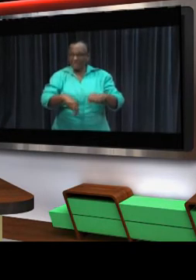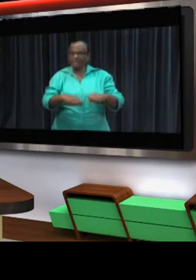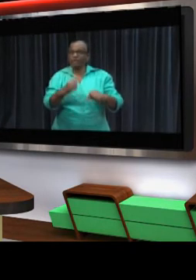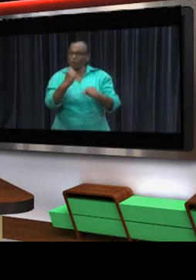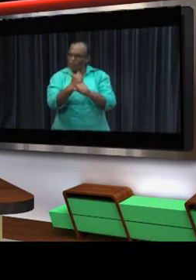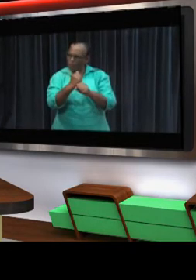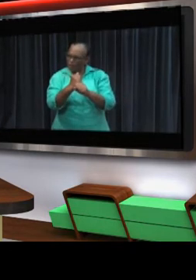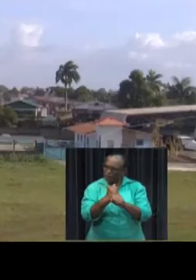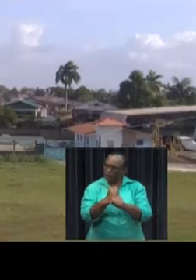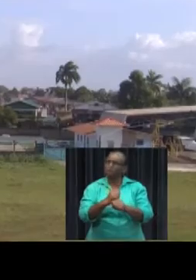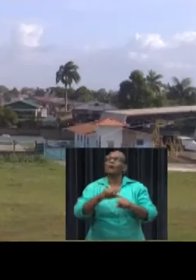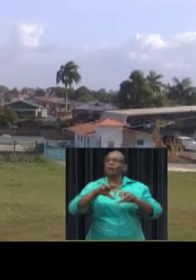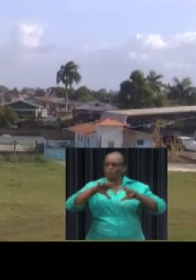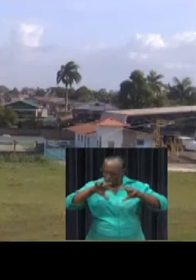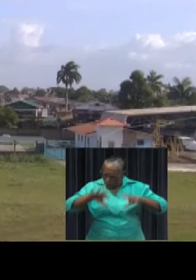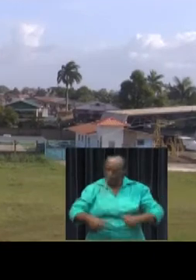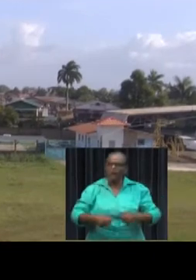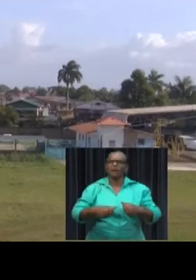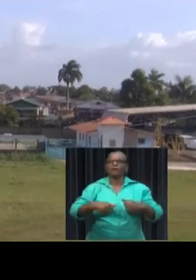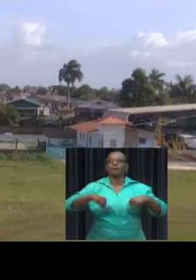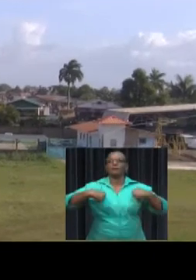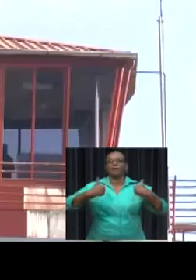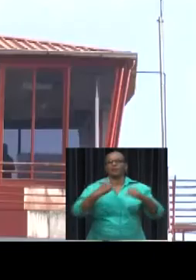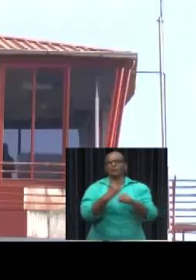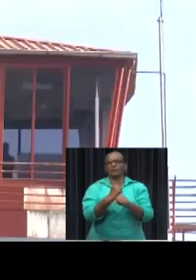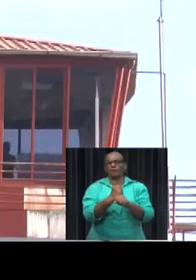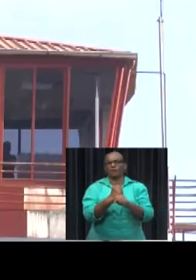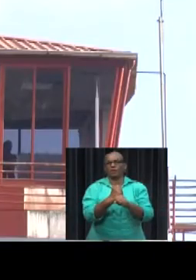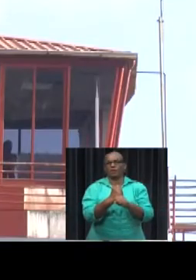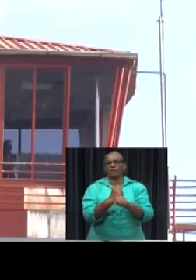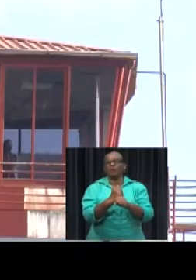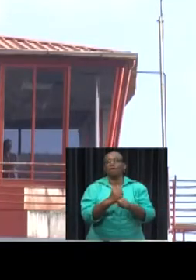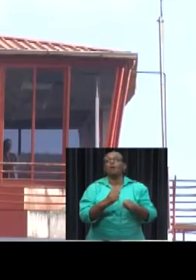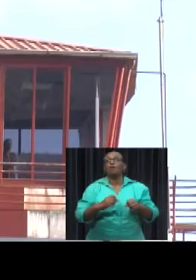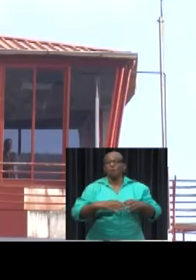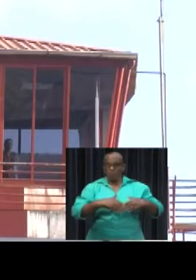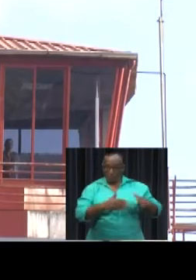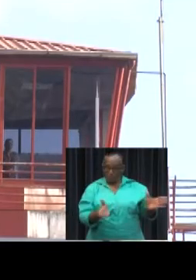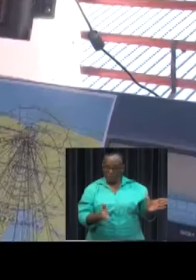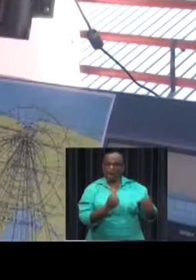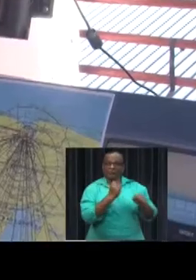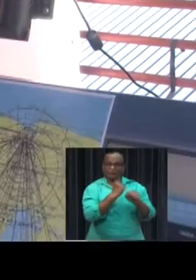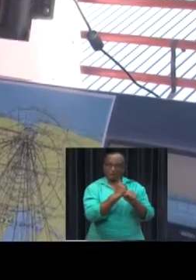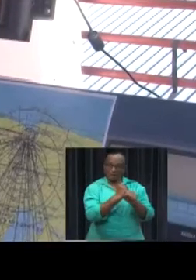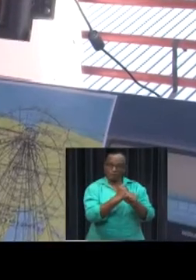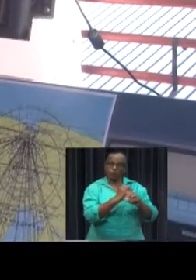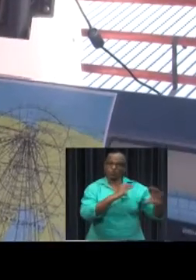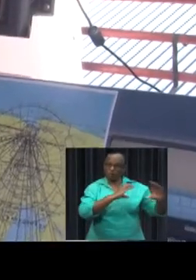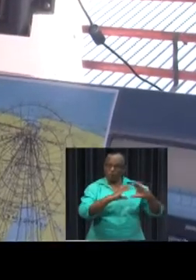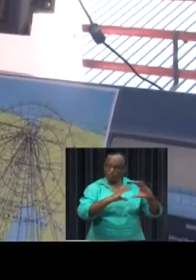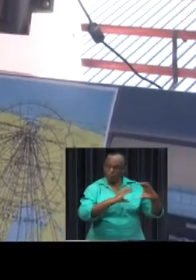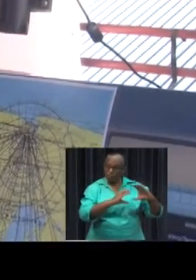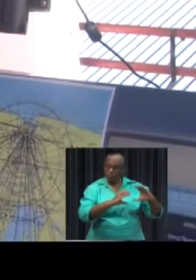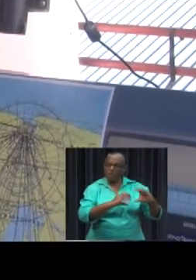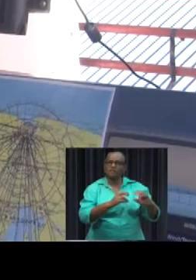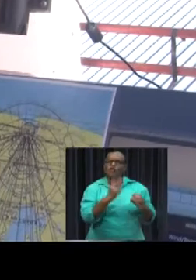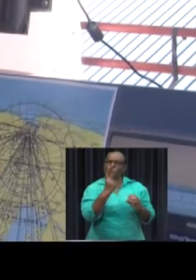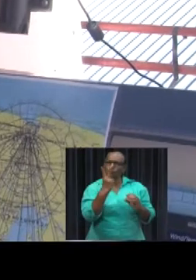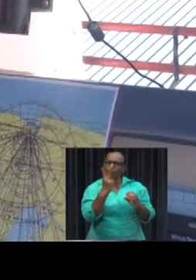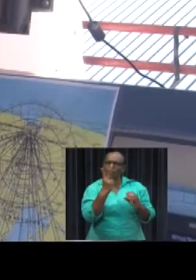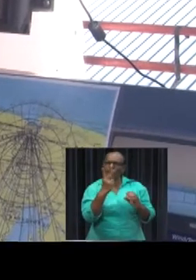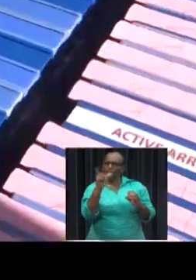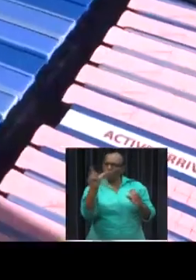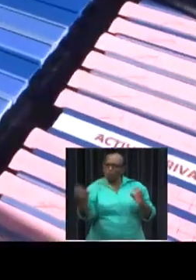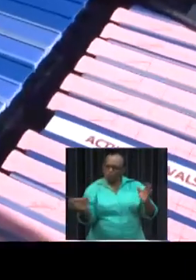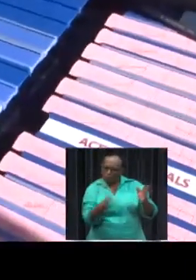Gennaro Alfin. It was decided to resume work and to give the Ministry of Public Works, Transport